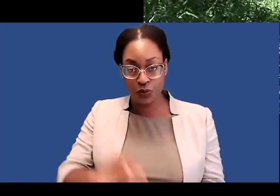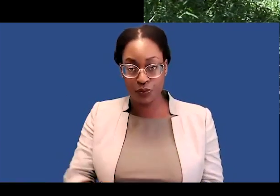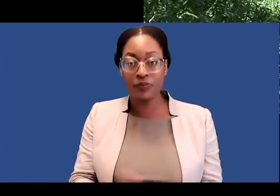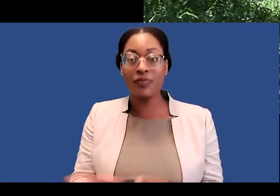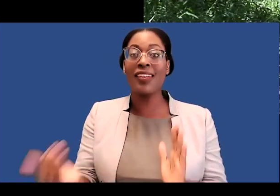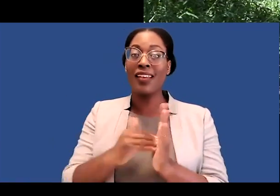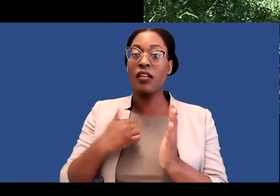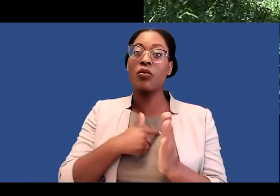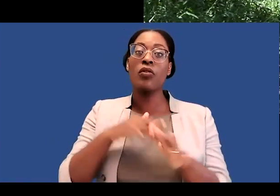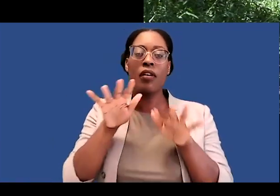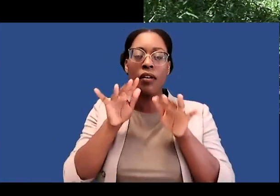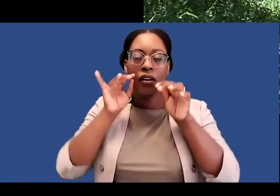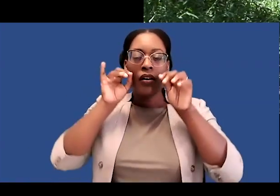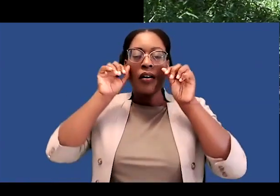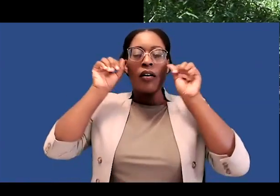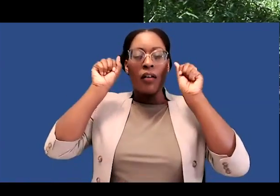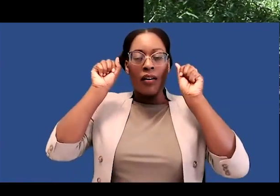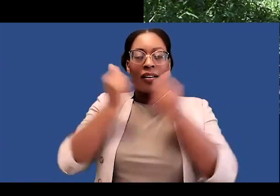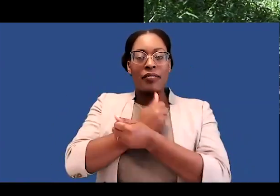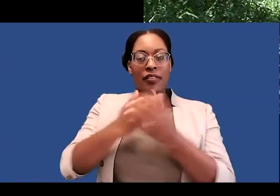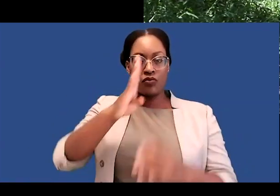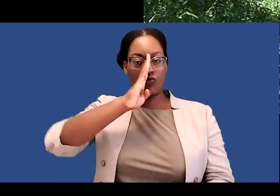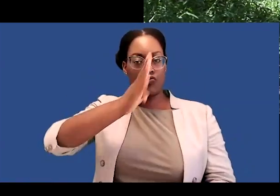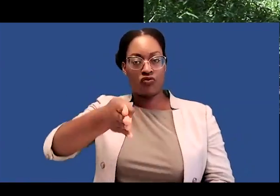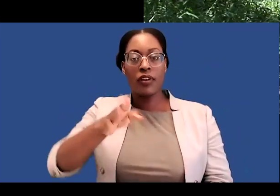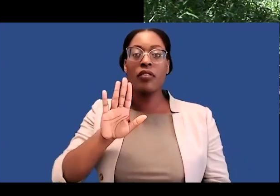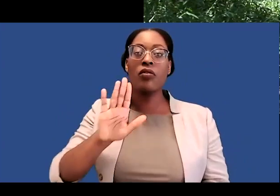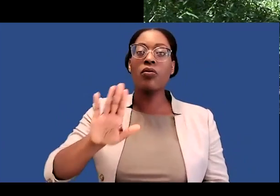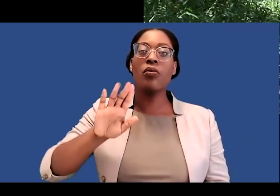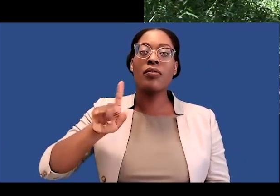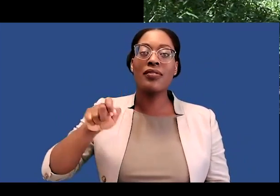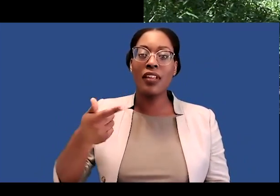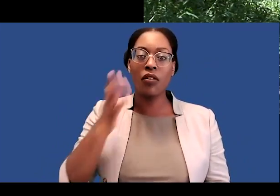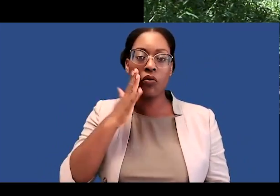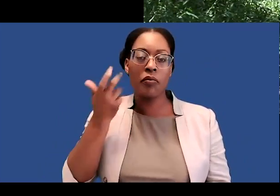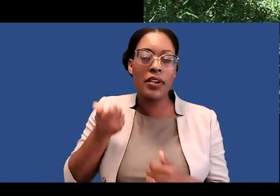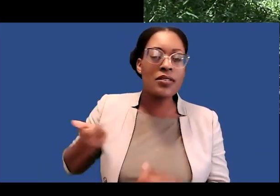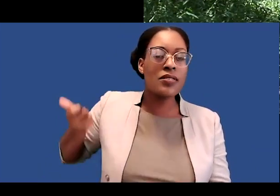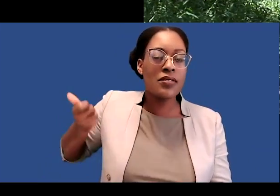Again, we're going to inhale and straighten everything out, lifting that leg high.